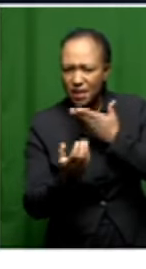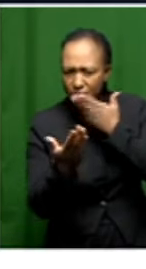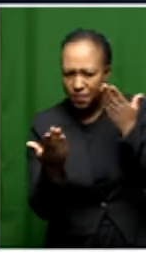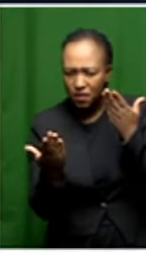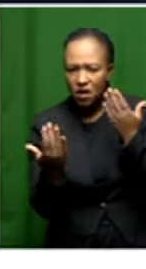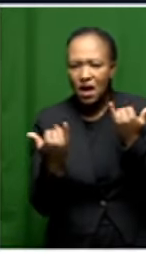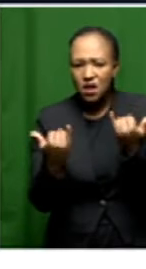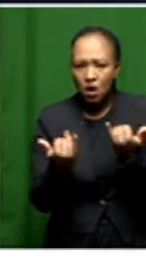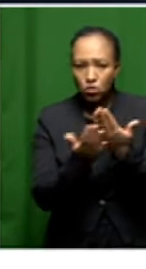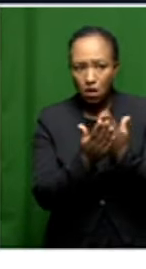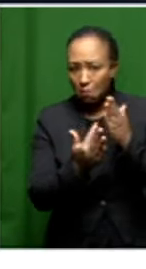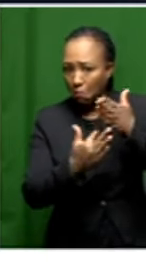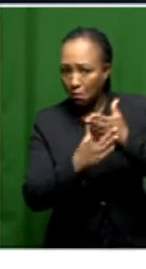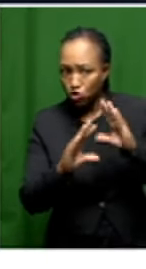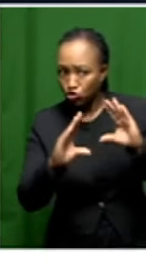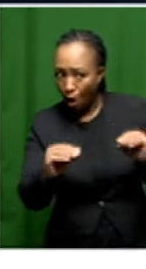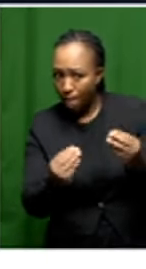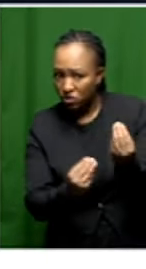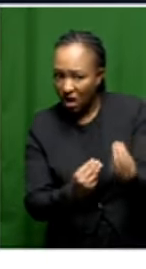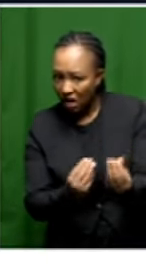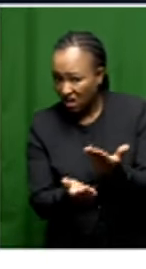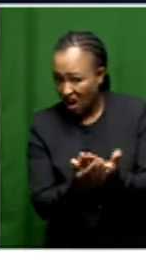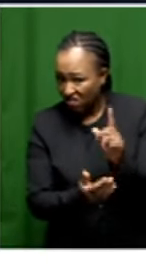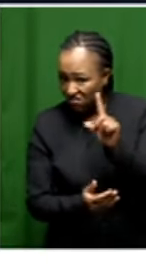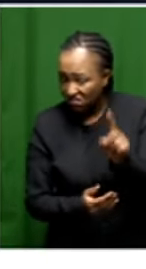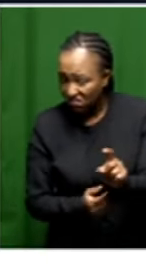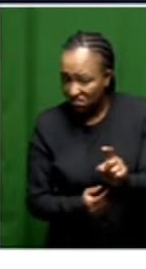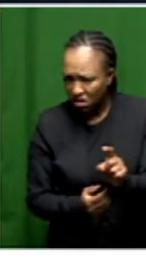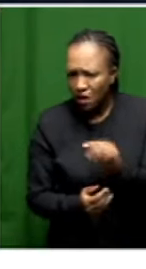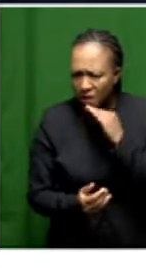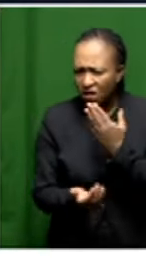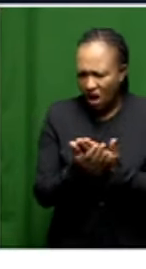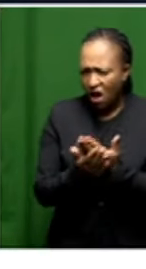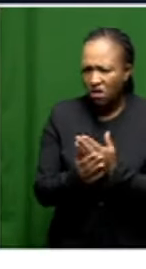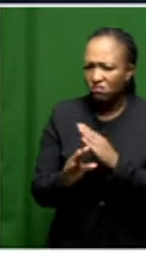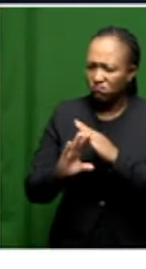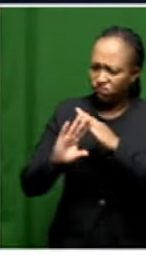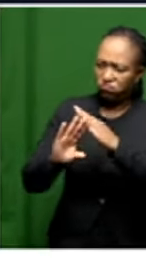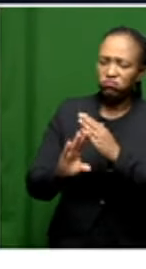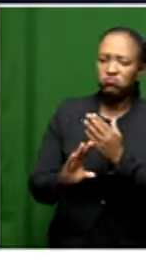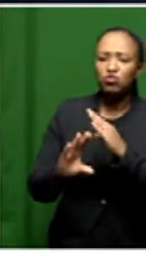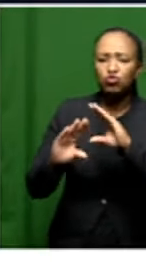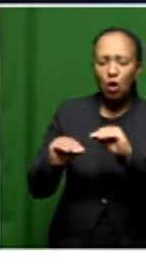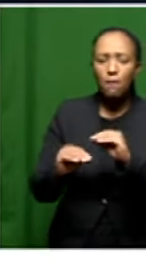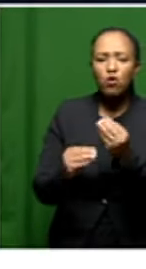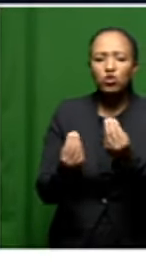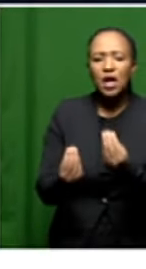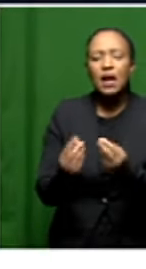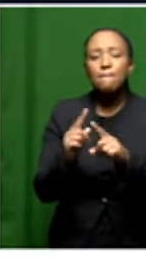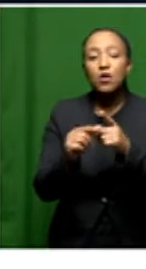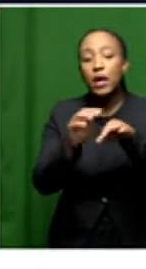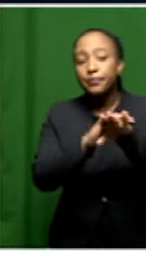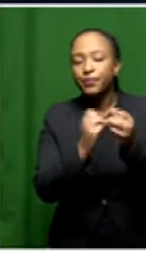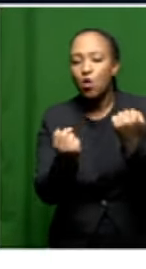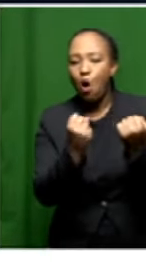you interdict your child? Can you stop your child? In some ways, you can certainly can stop your child, but it has to be challenged in court. Currently, in